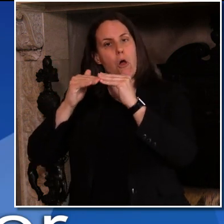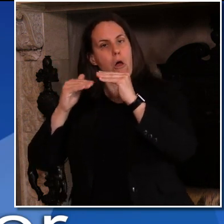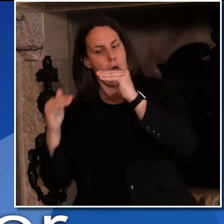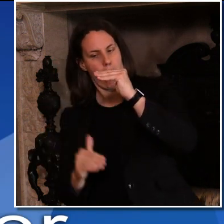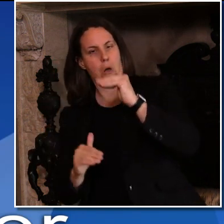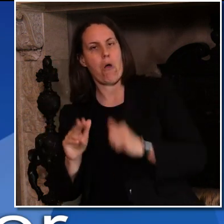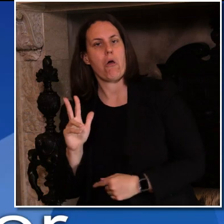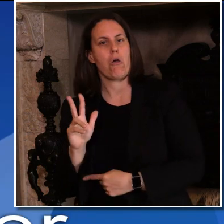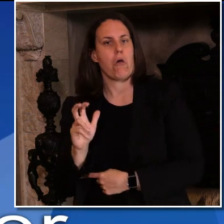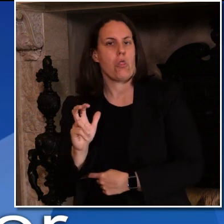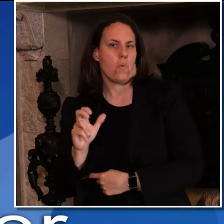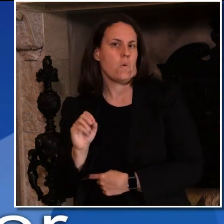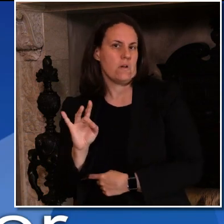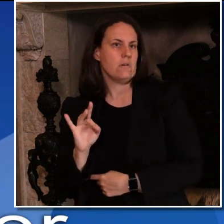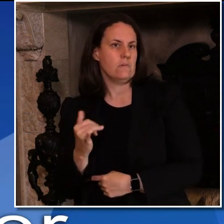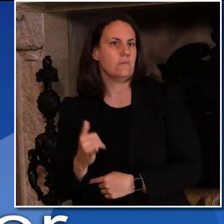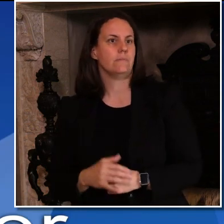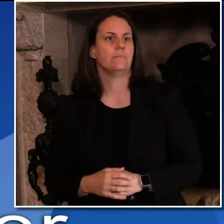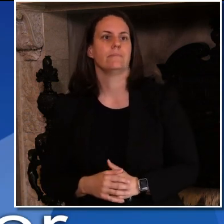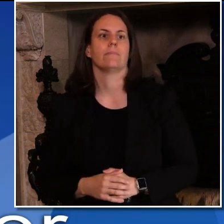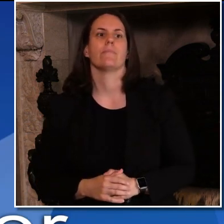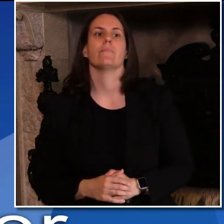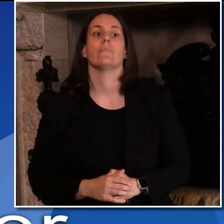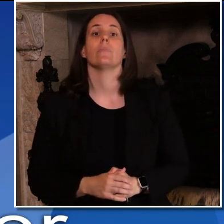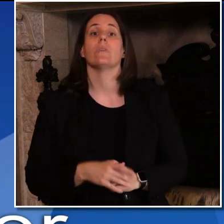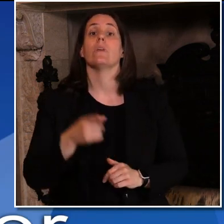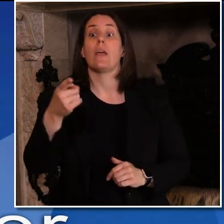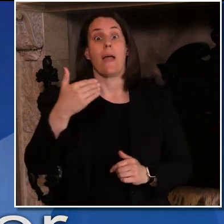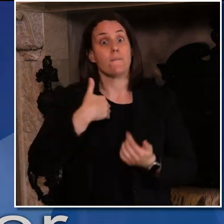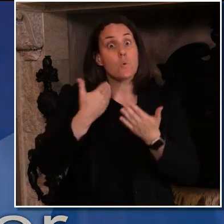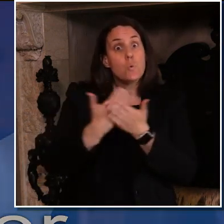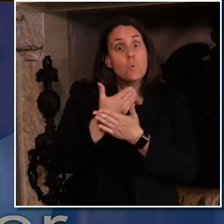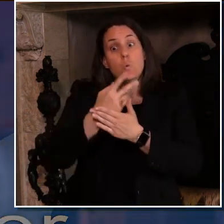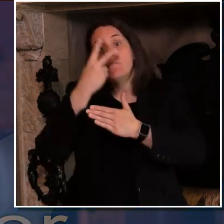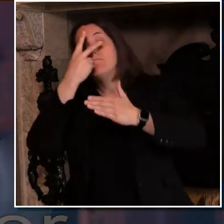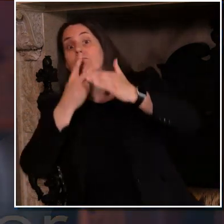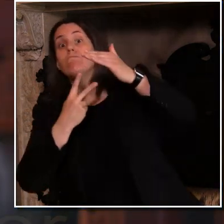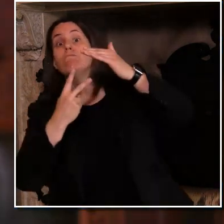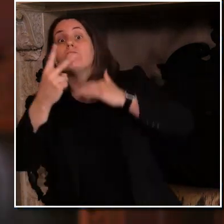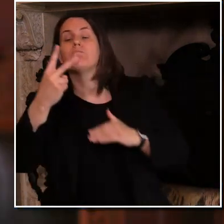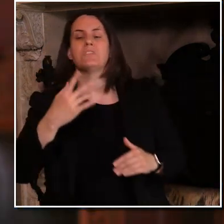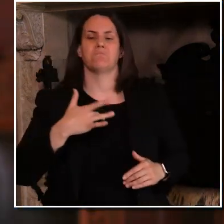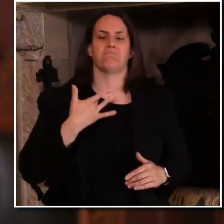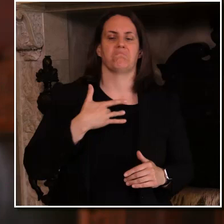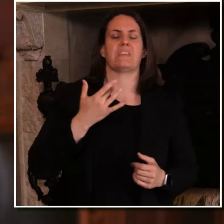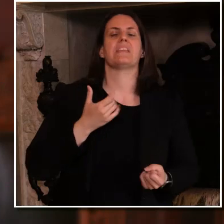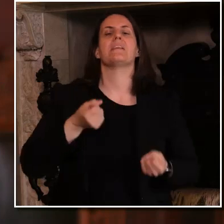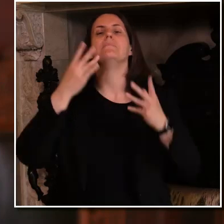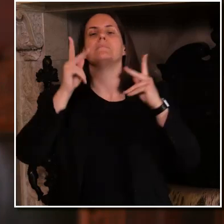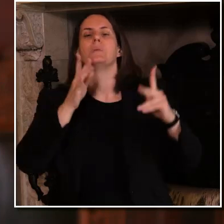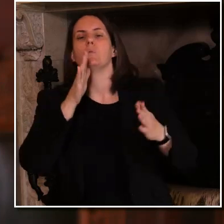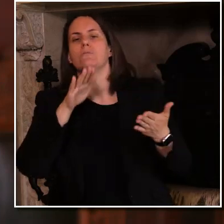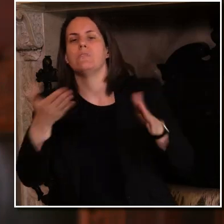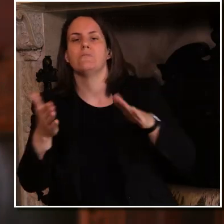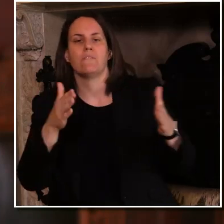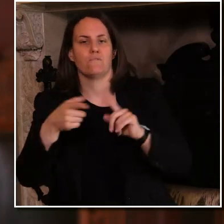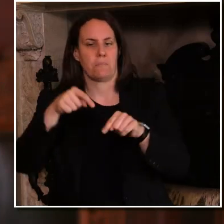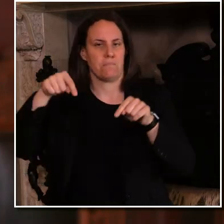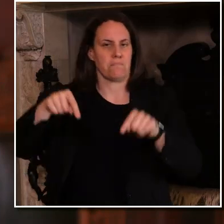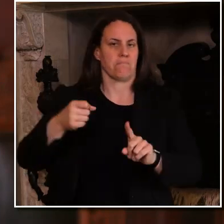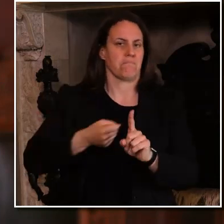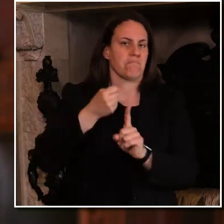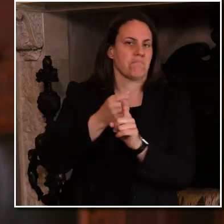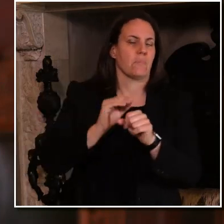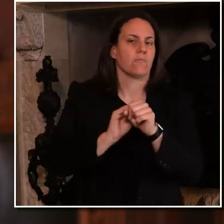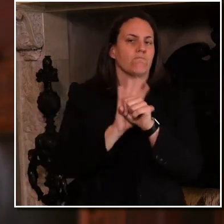of deaths Wisconsin might see all told? Mm-hmm. So I think, Ben, it's important. There are a